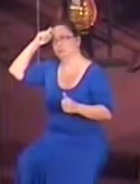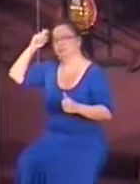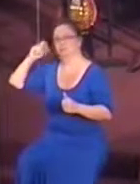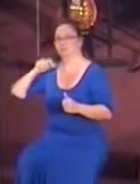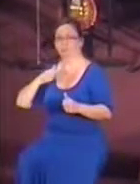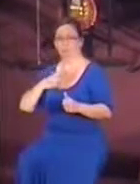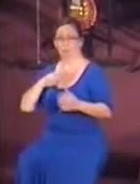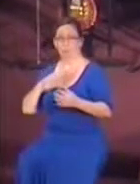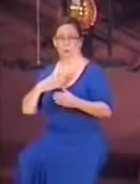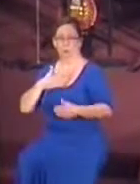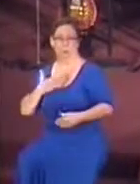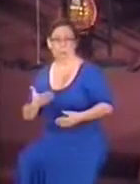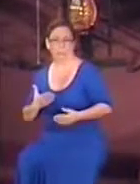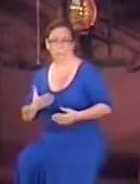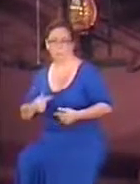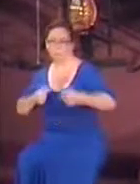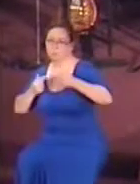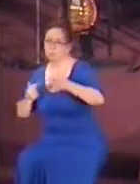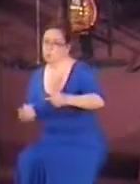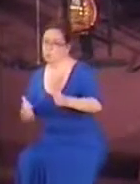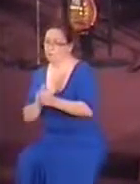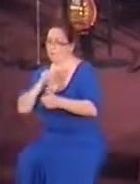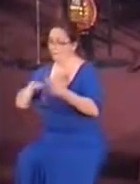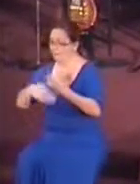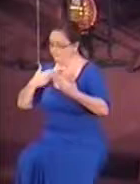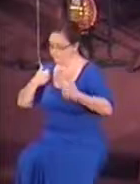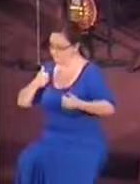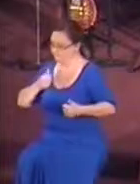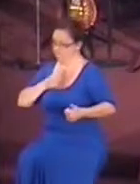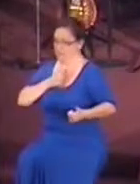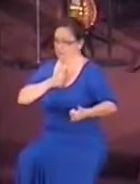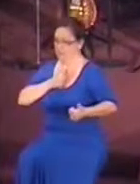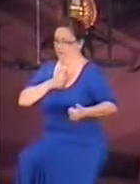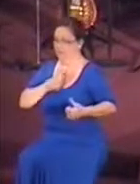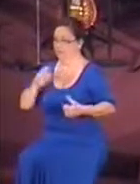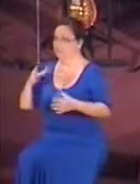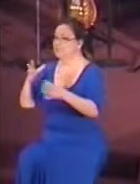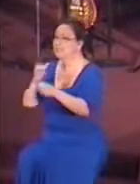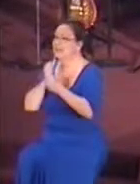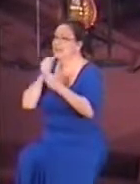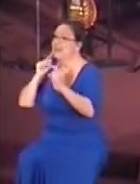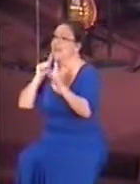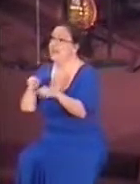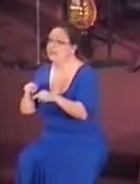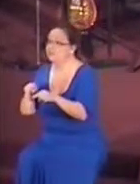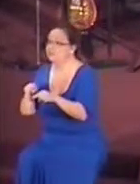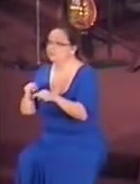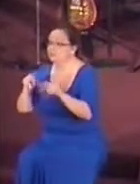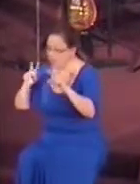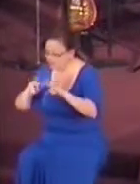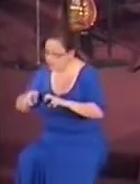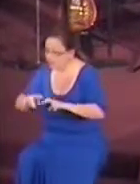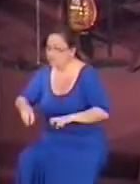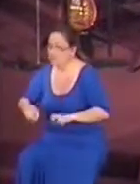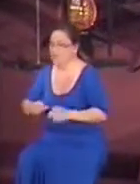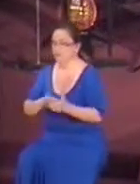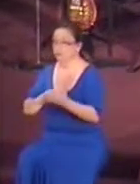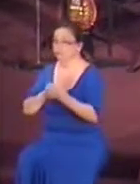with every part of your being to get answered. Answer your doubts by investigating the truthfulness of